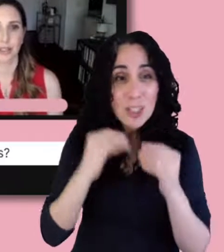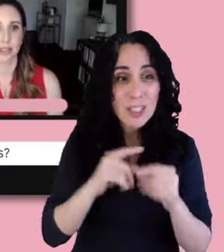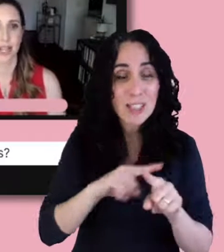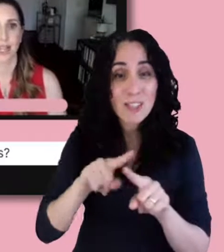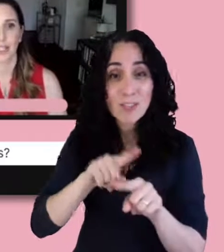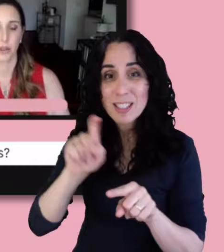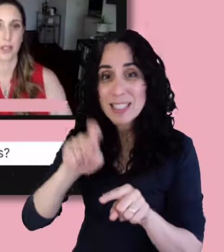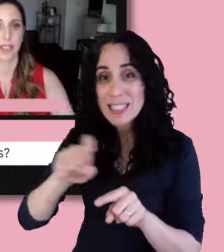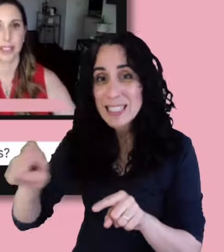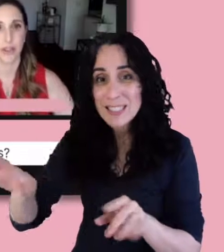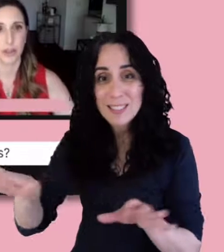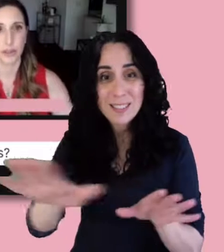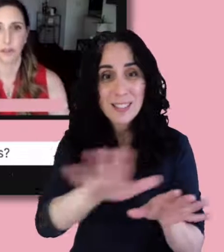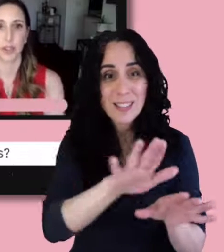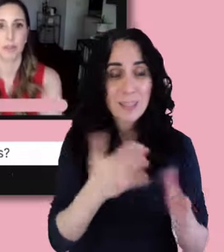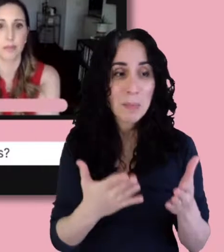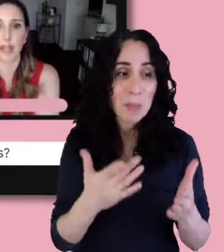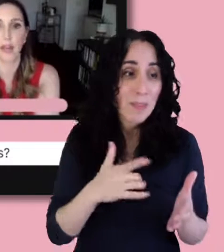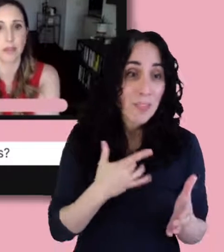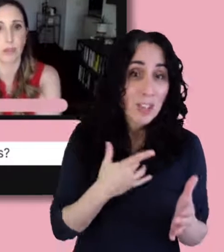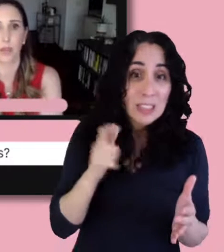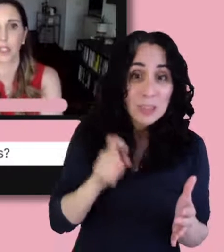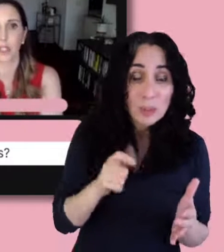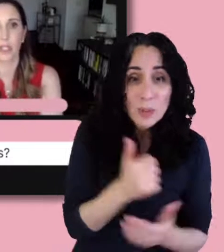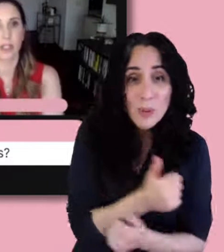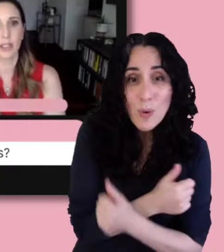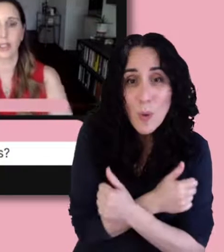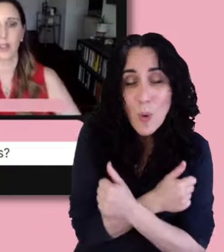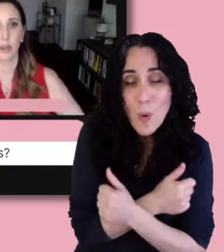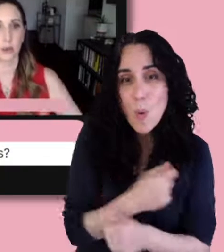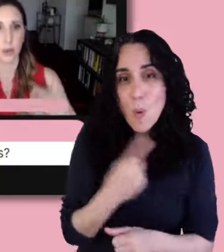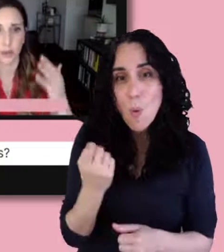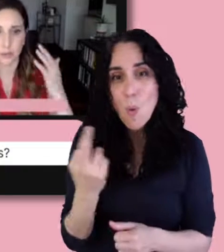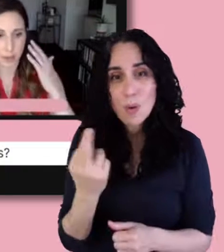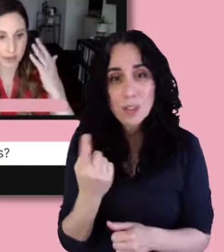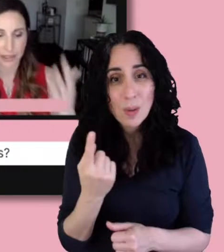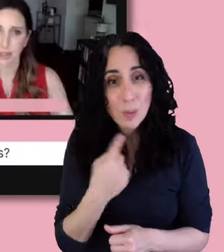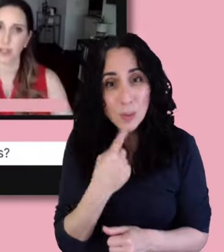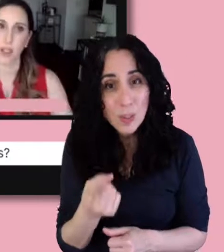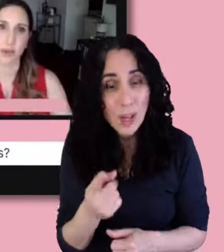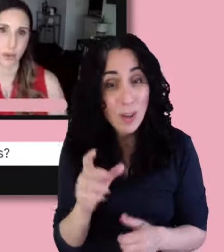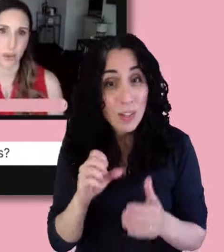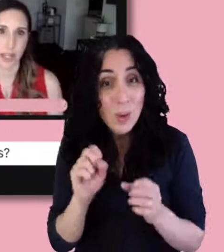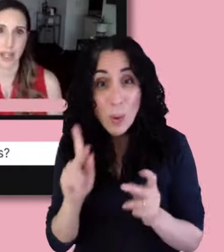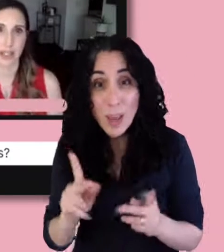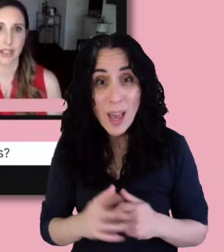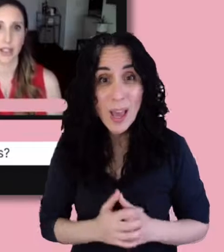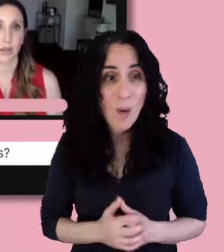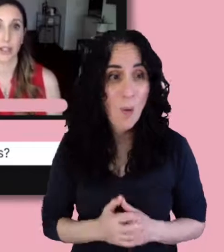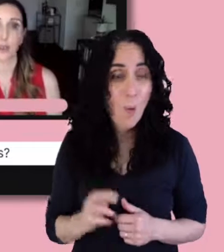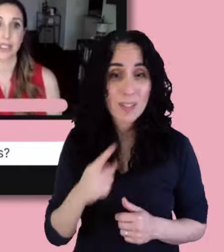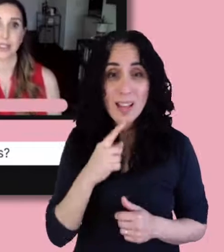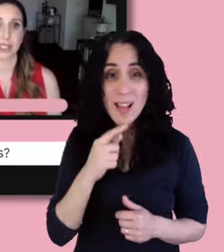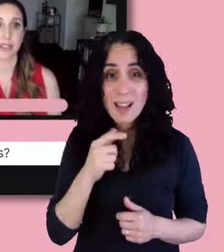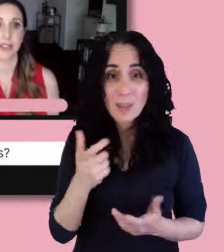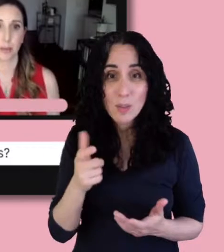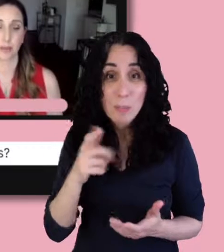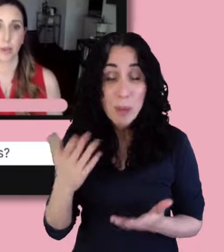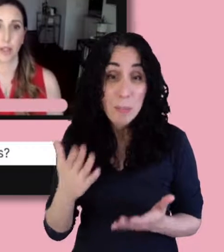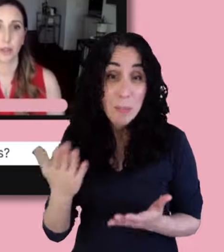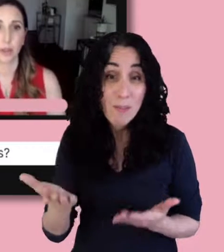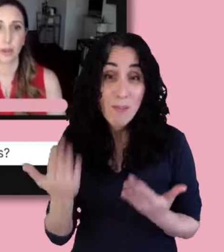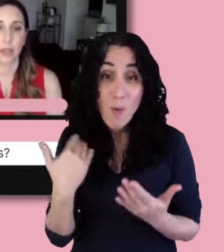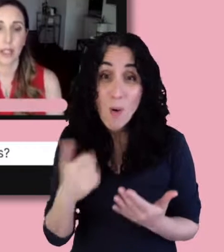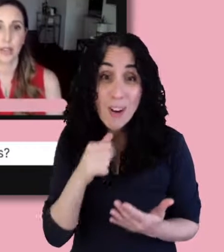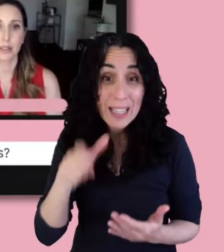different desire or a need to feel held, or, or somebody to tell you it's okay, or you didn't need that